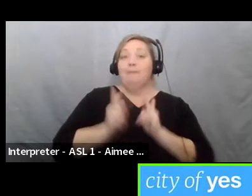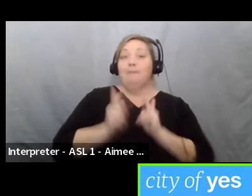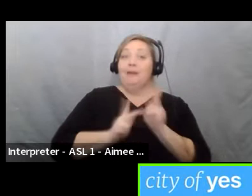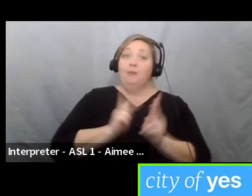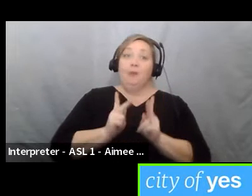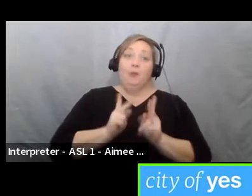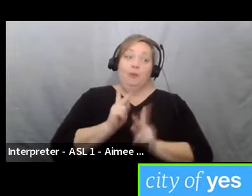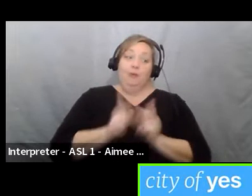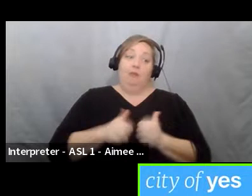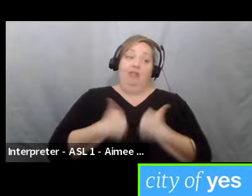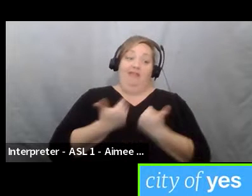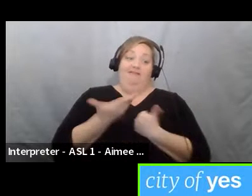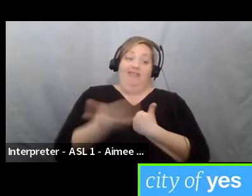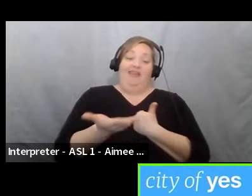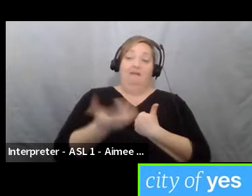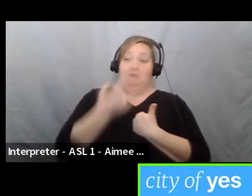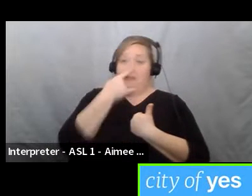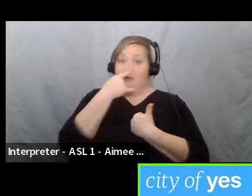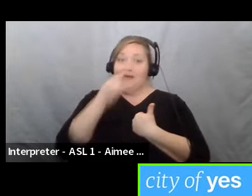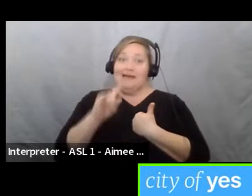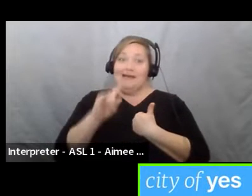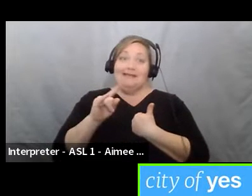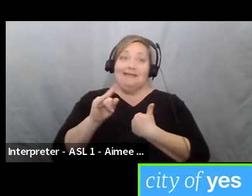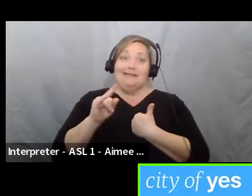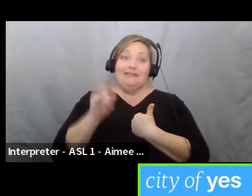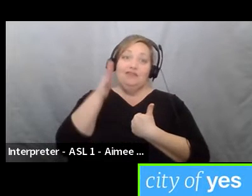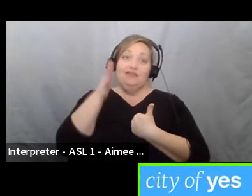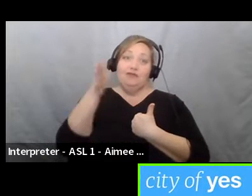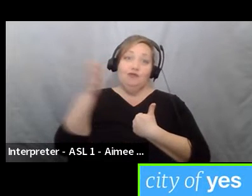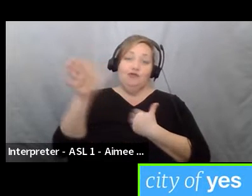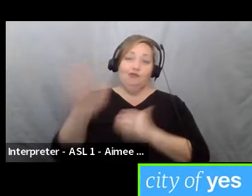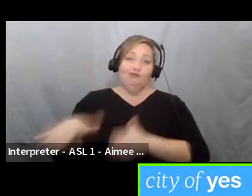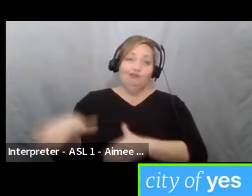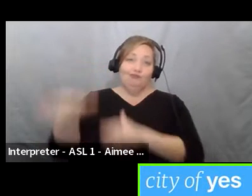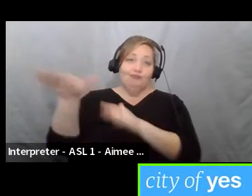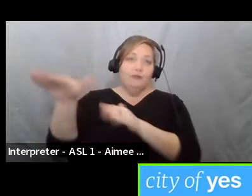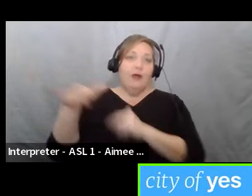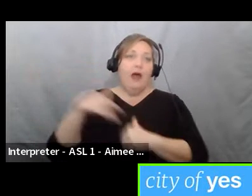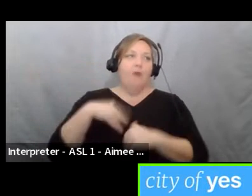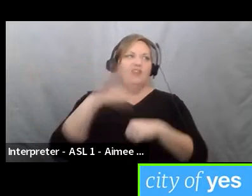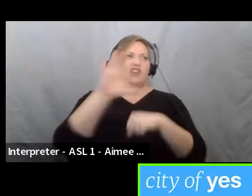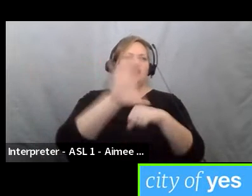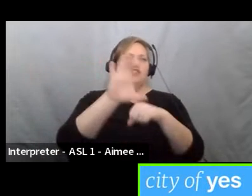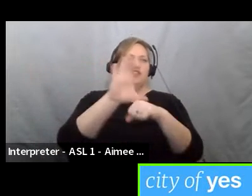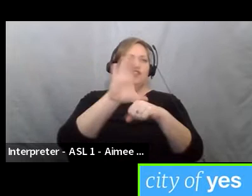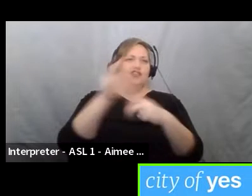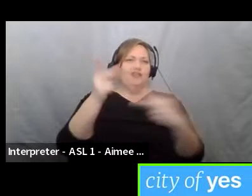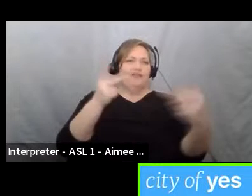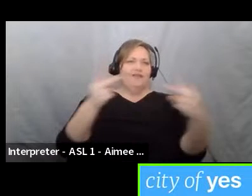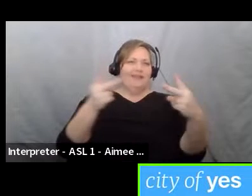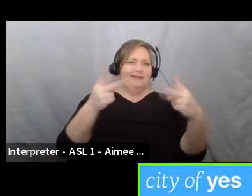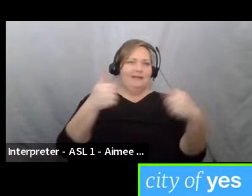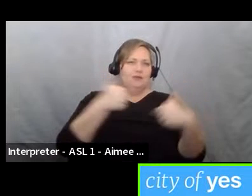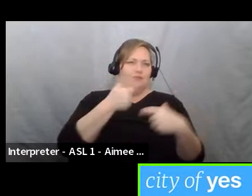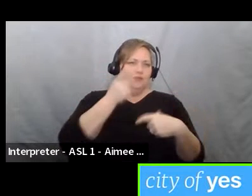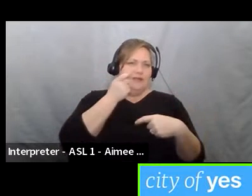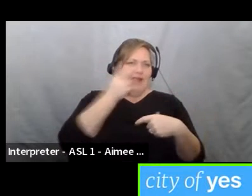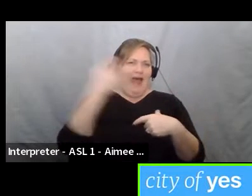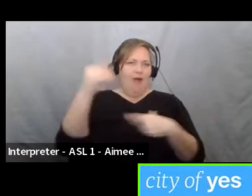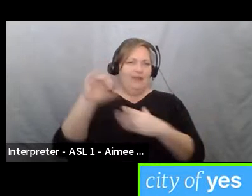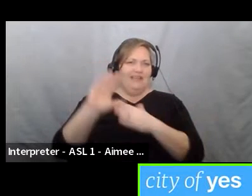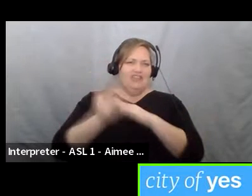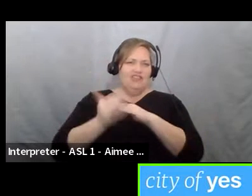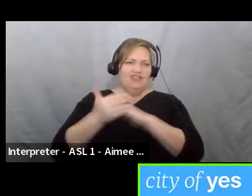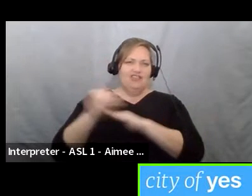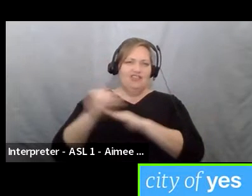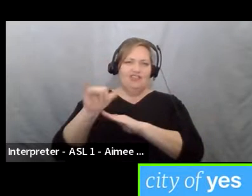the people who live there, their kids. Was on a church visit out in Jamaica a